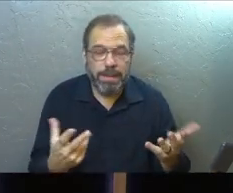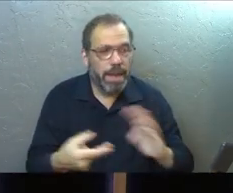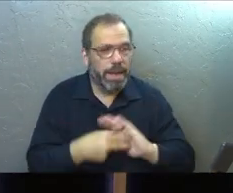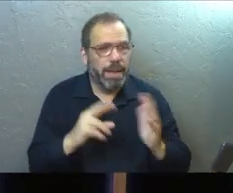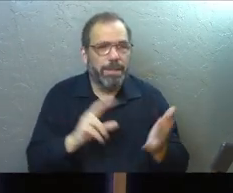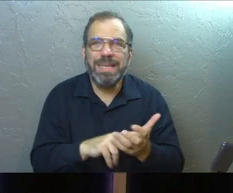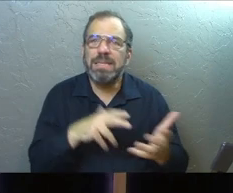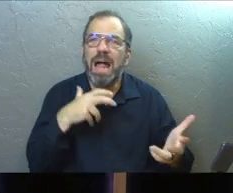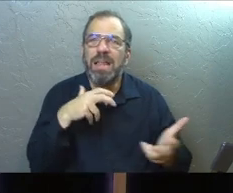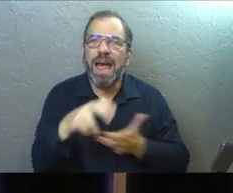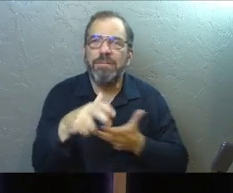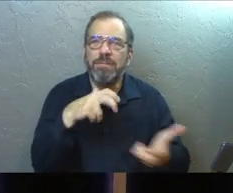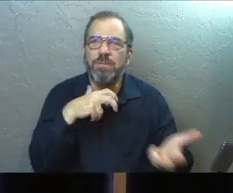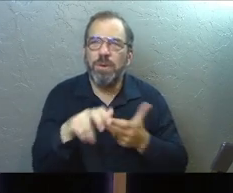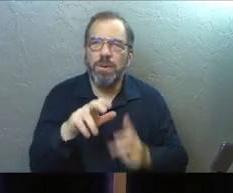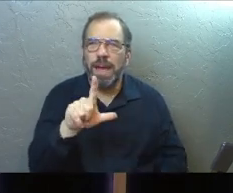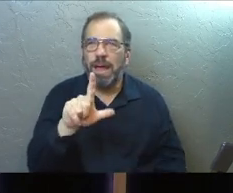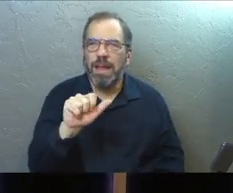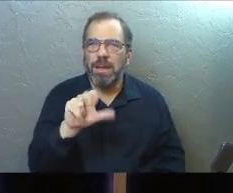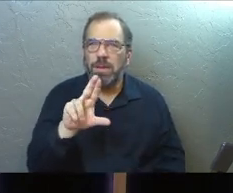It means laughter.